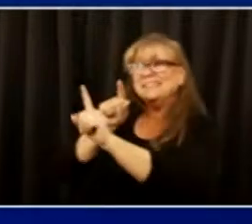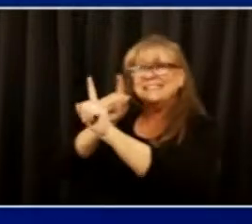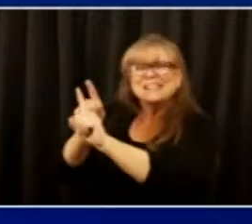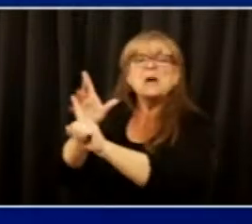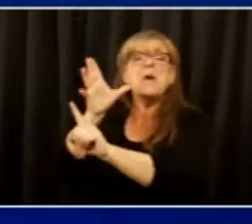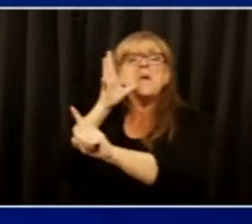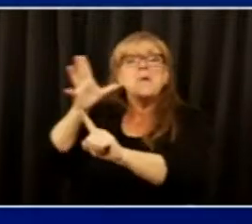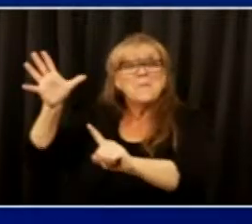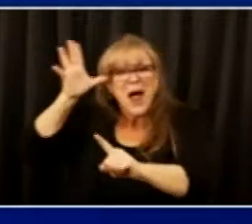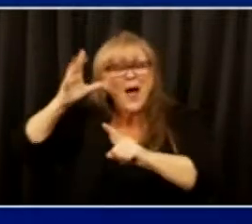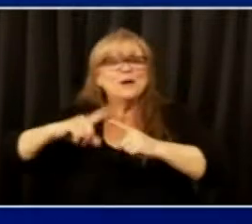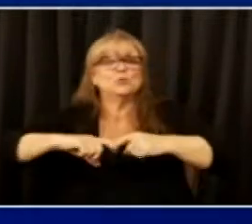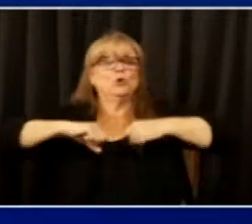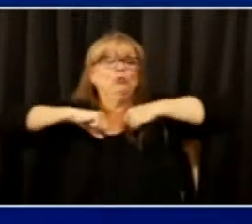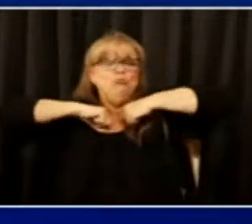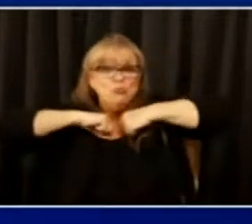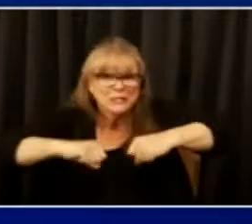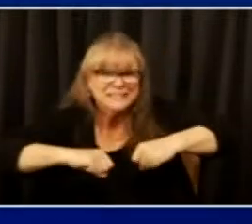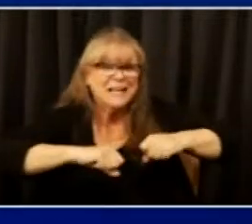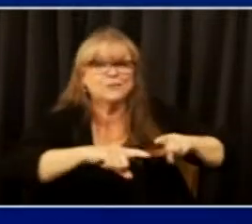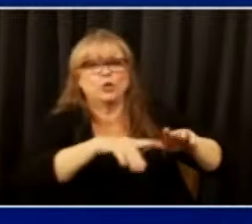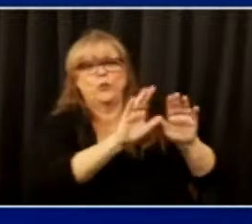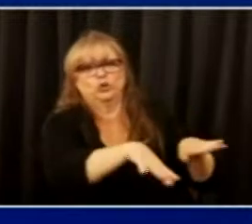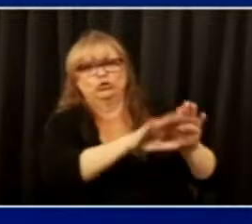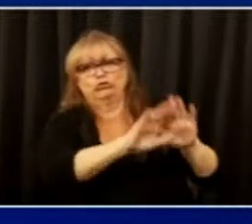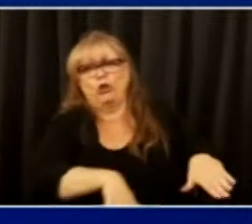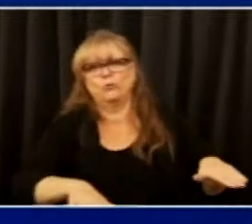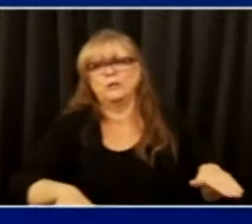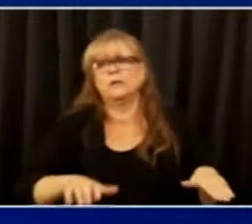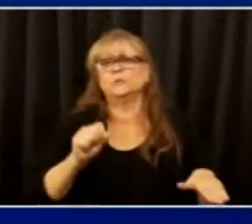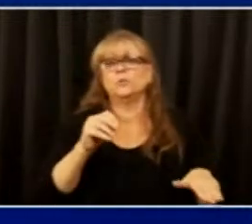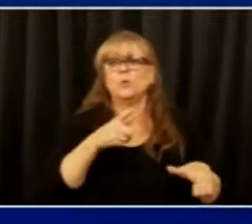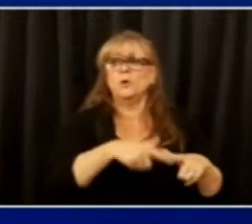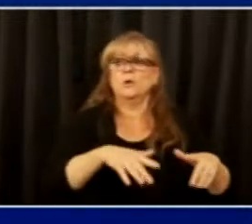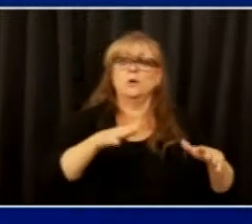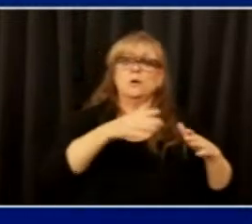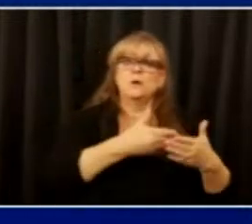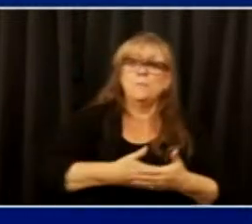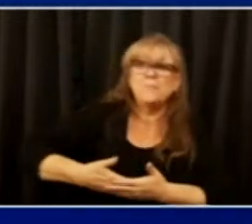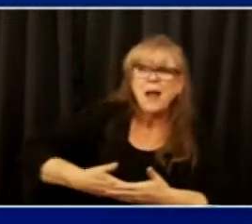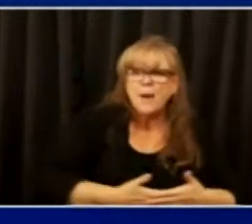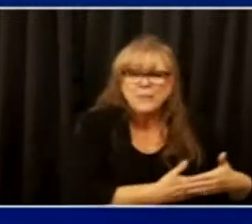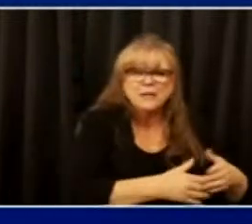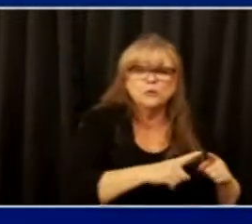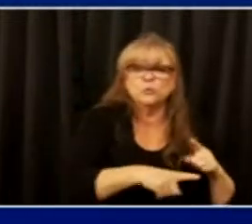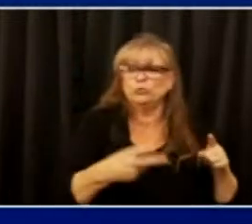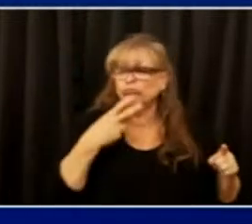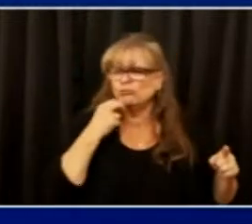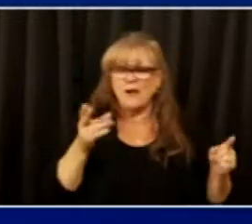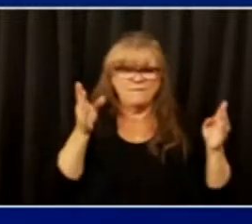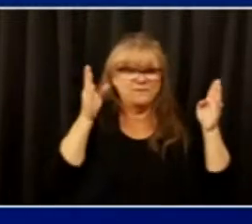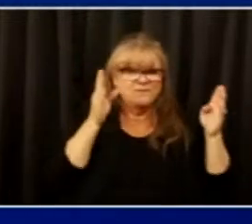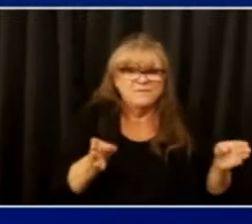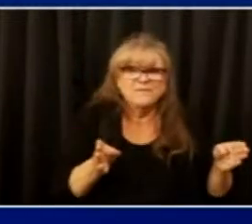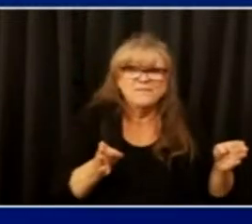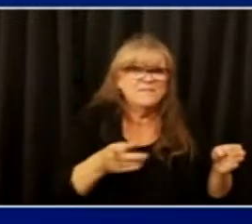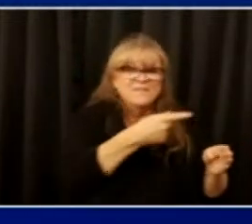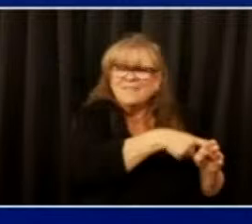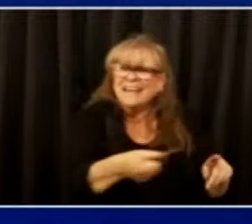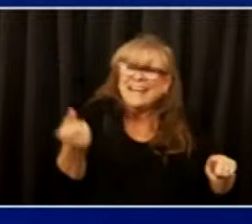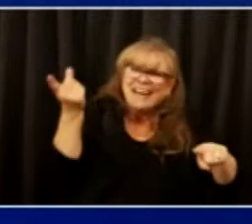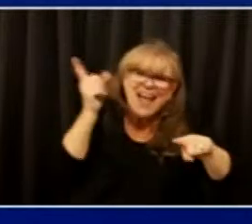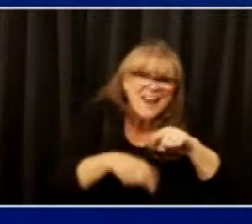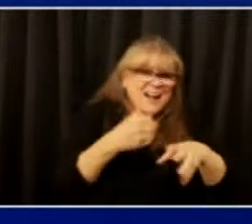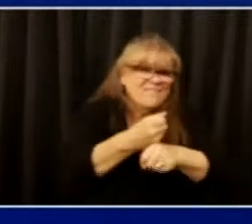about the younger children who can't be vaccinated, anybody who's around them should be vaccinated as a way of protecting them.